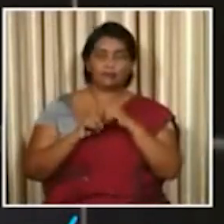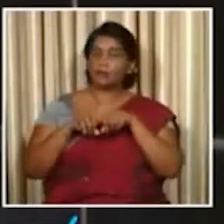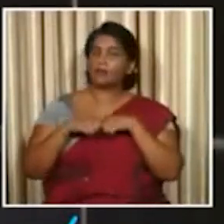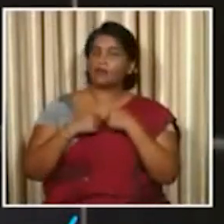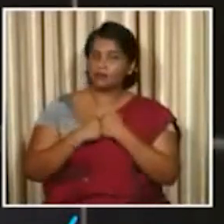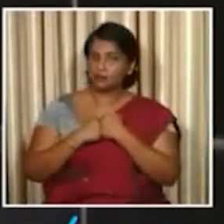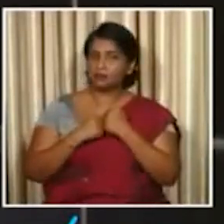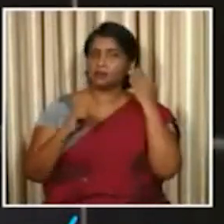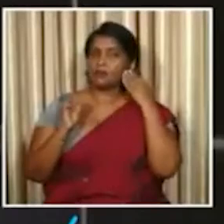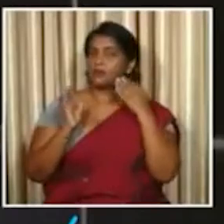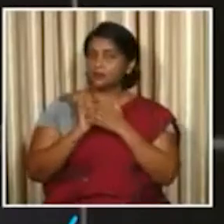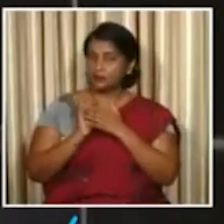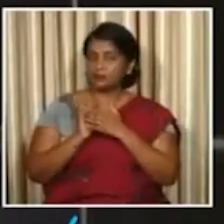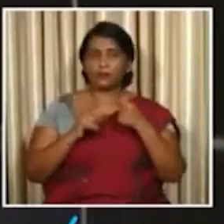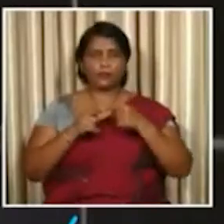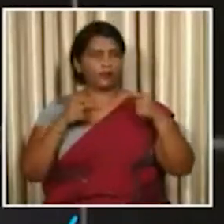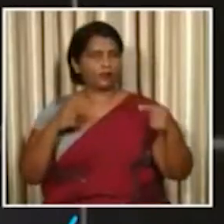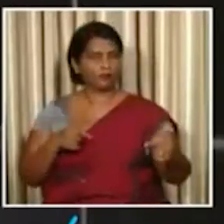us.